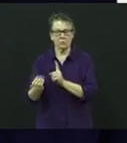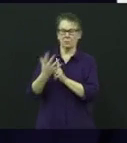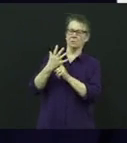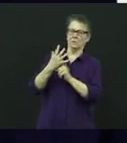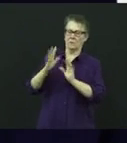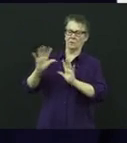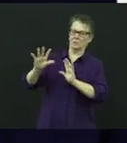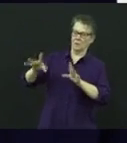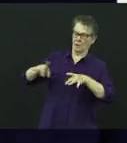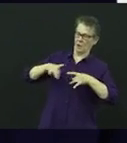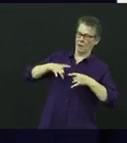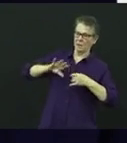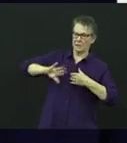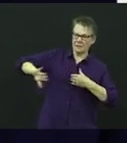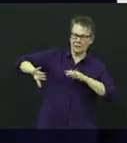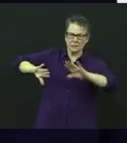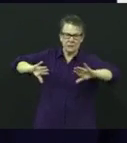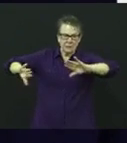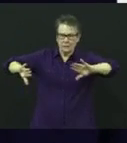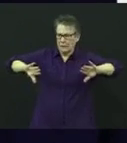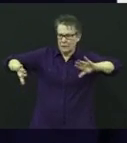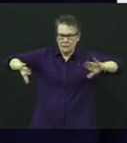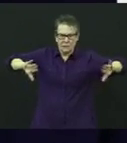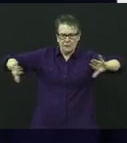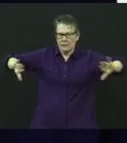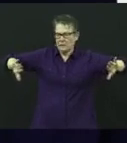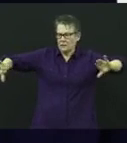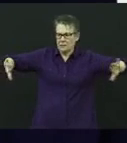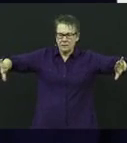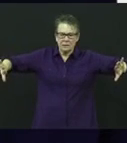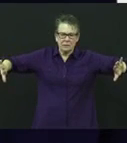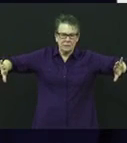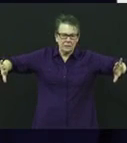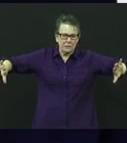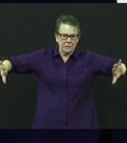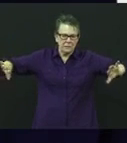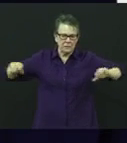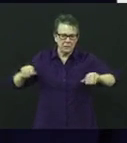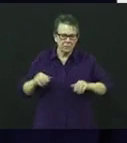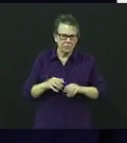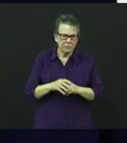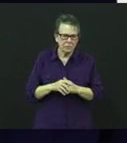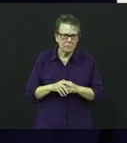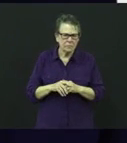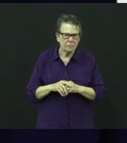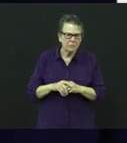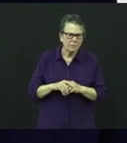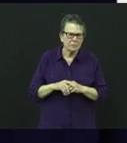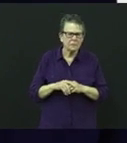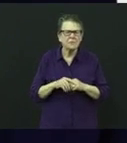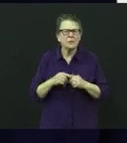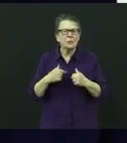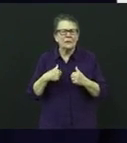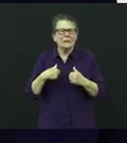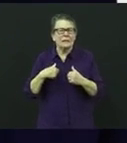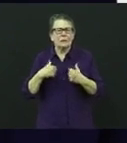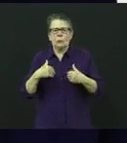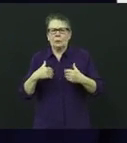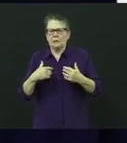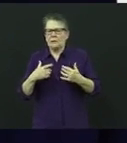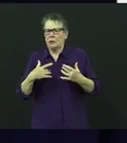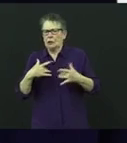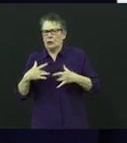working regularly with our partners in nursing homes and other long-term care facilities to try to minimize the